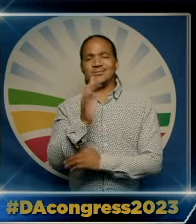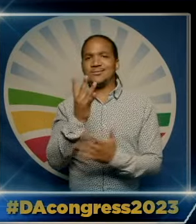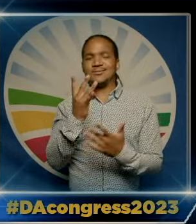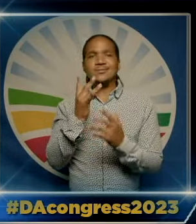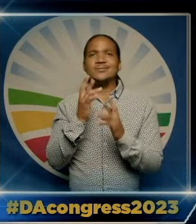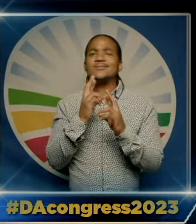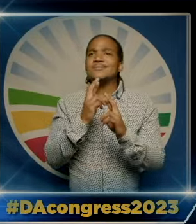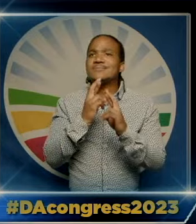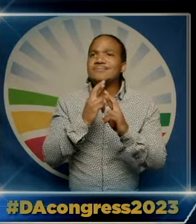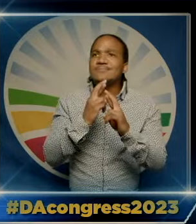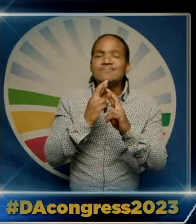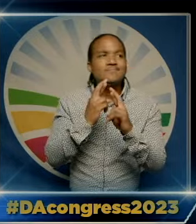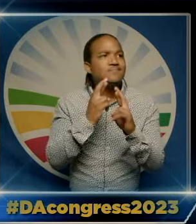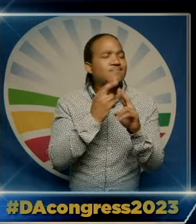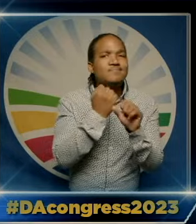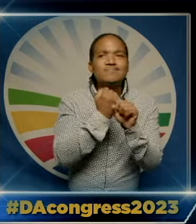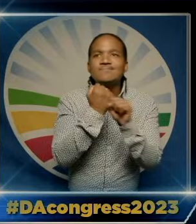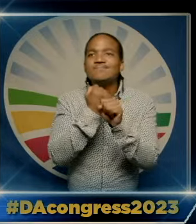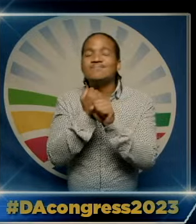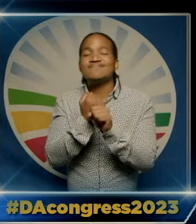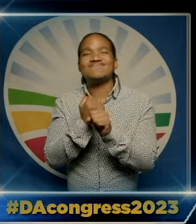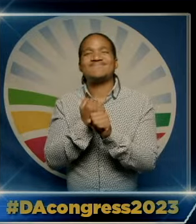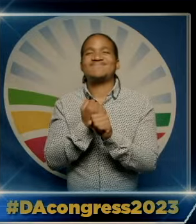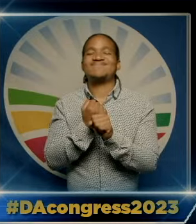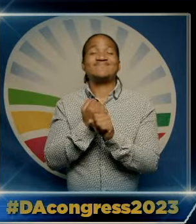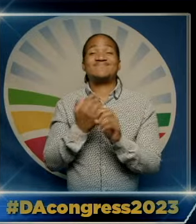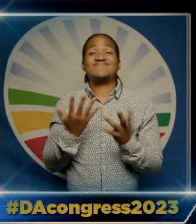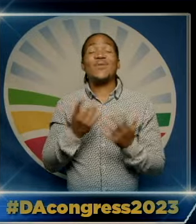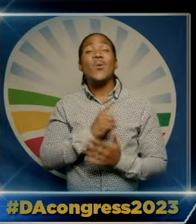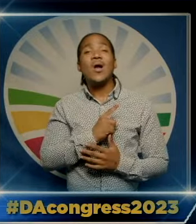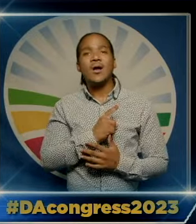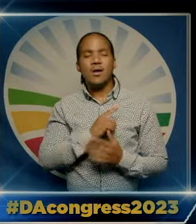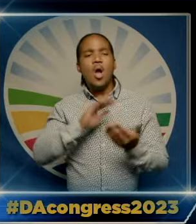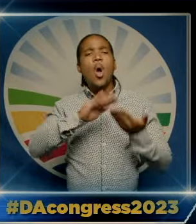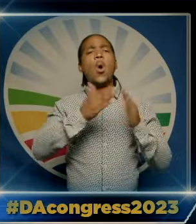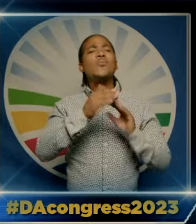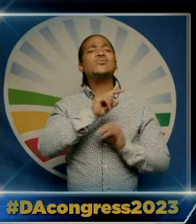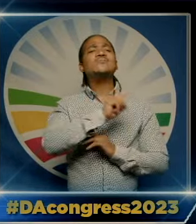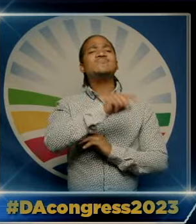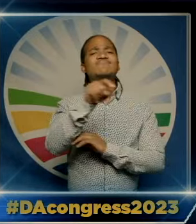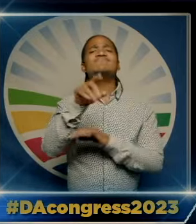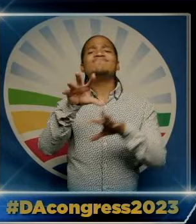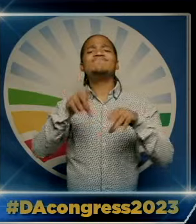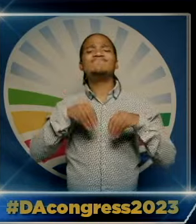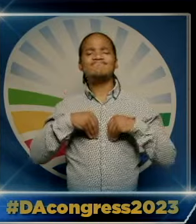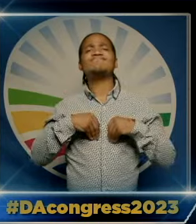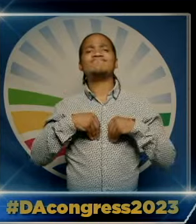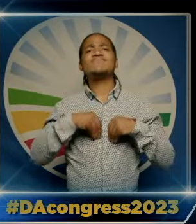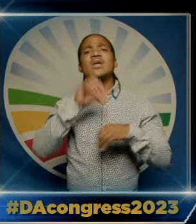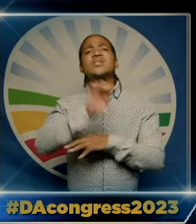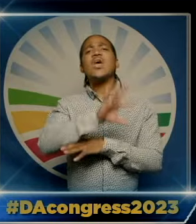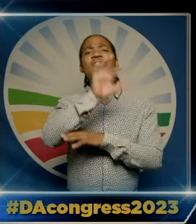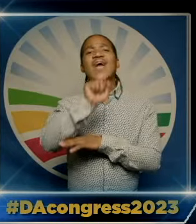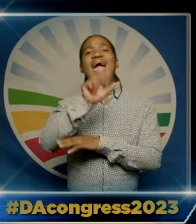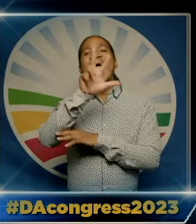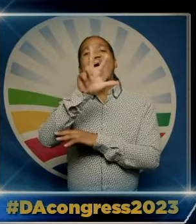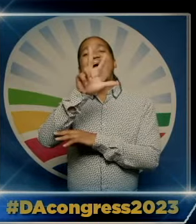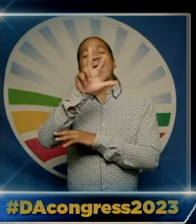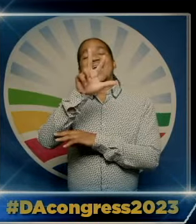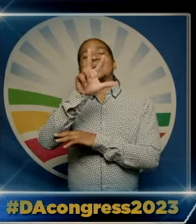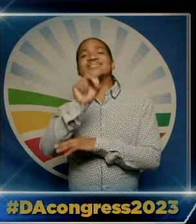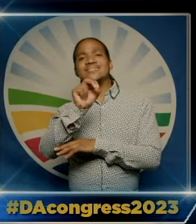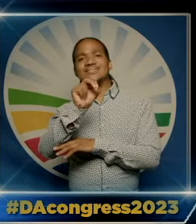job? Why must South Africans of all communities accept the fact that South Africa experiences 80 murders